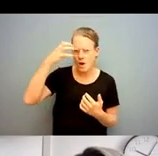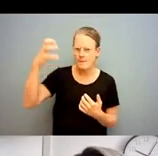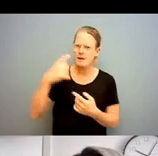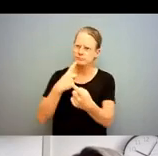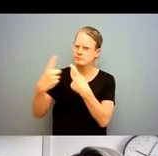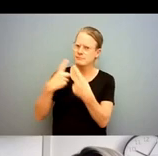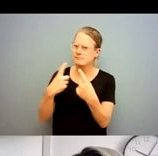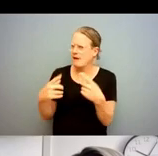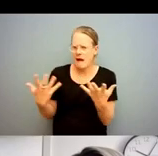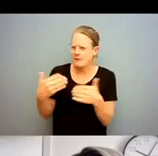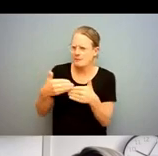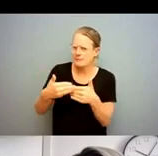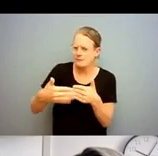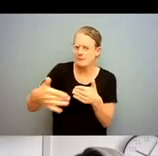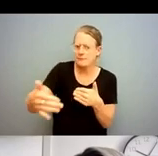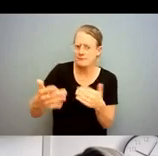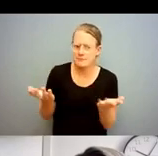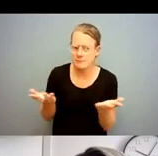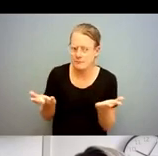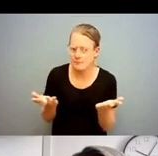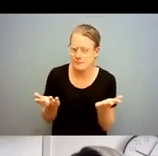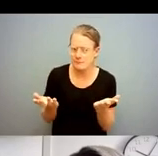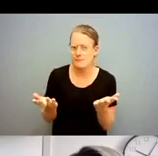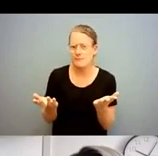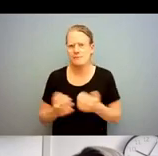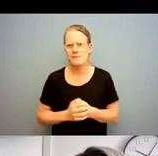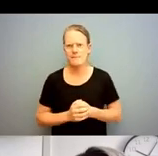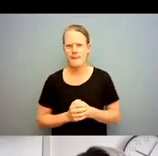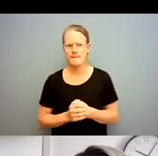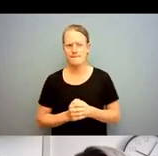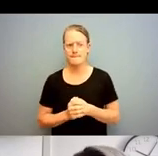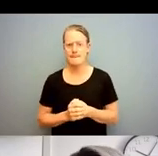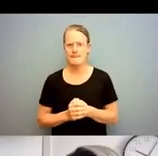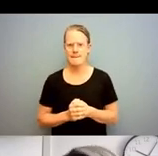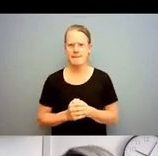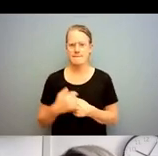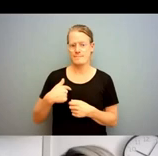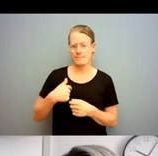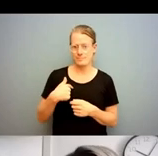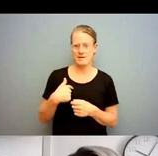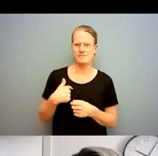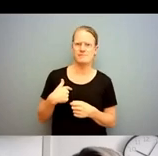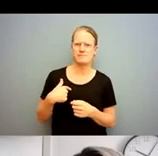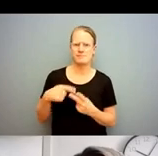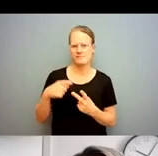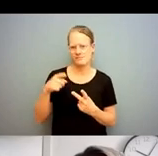previous recommendations that Tilio made with Christina. What's the plan with